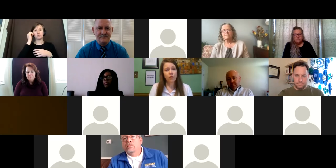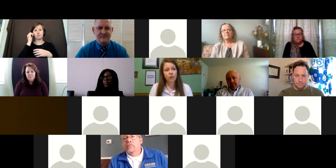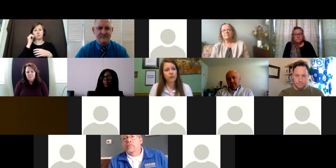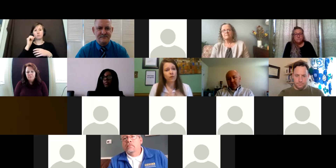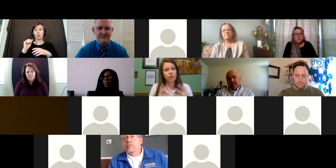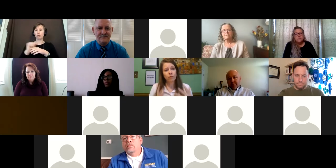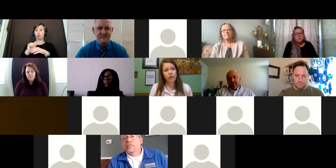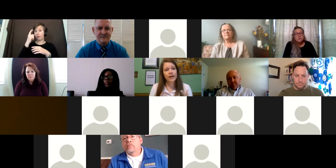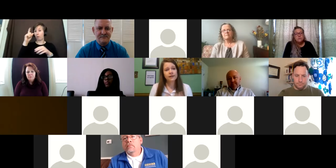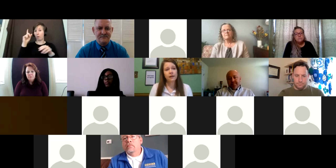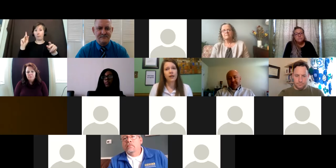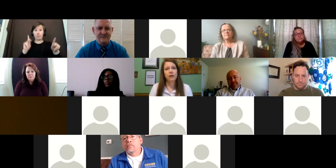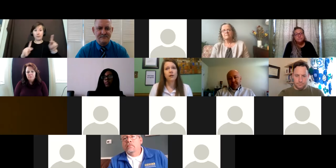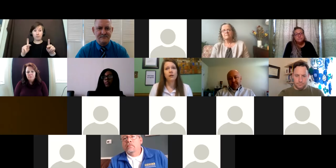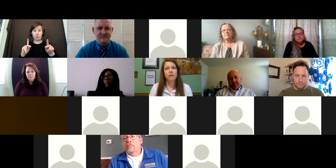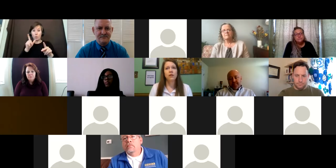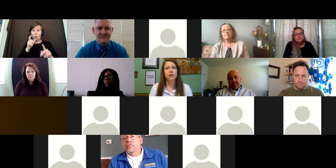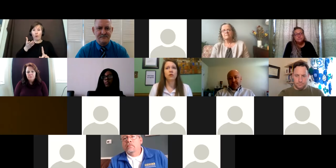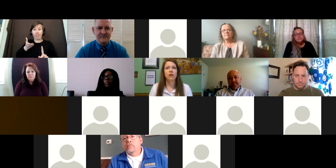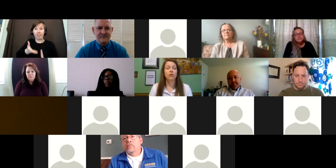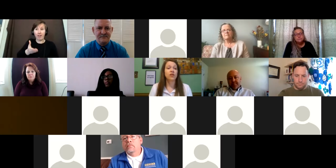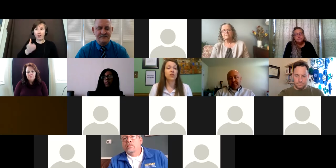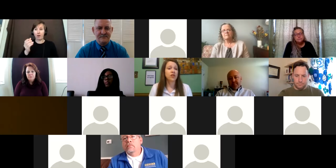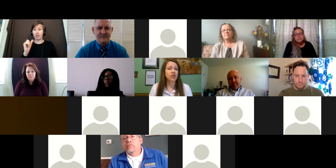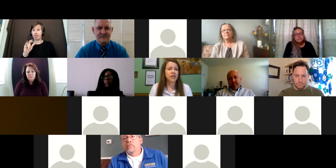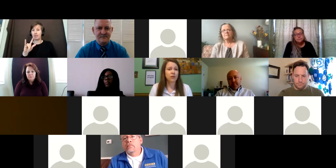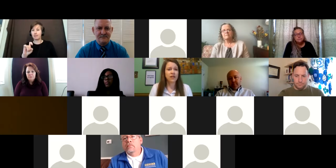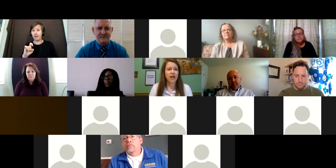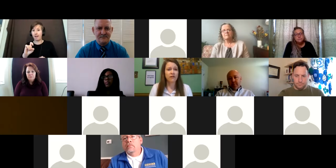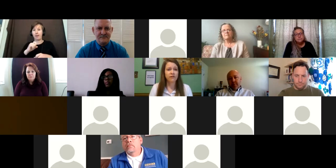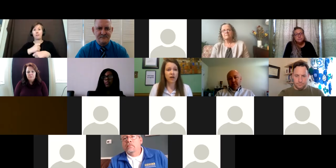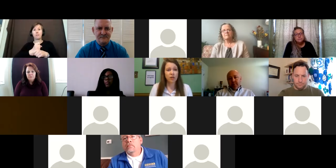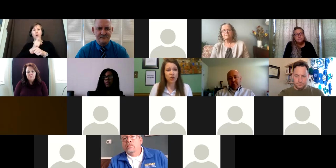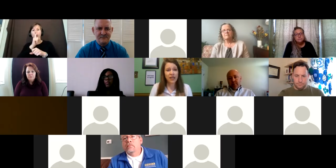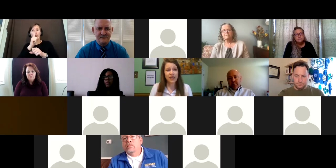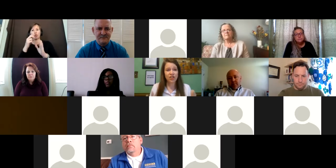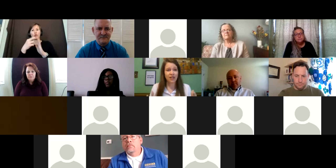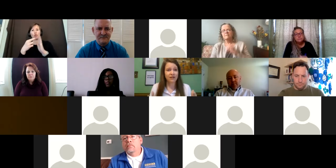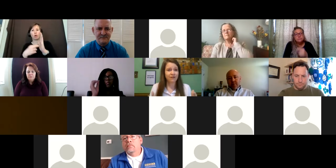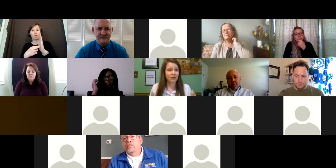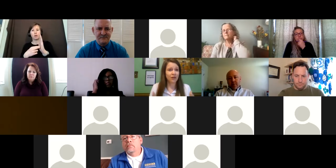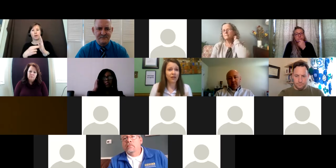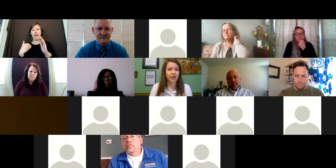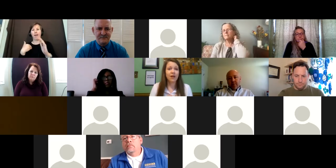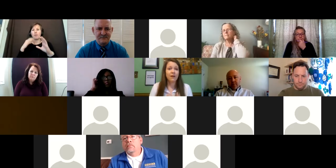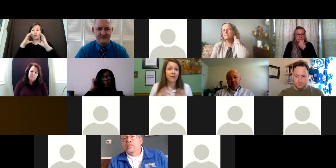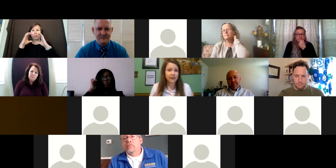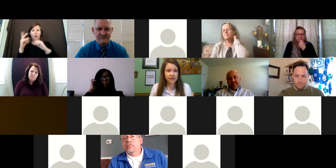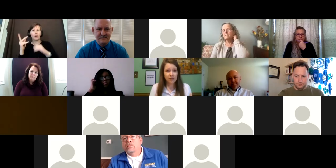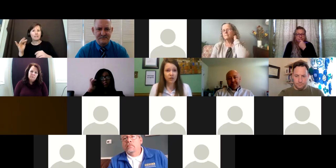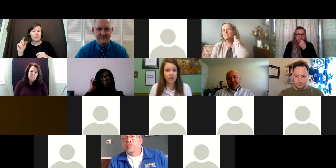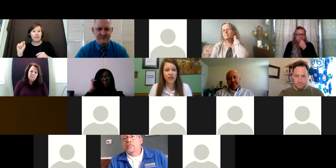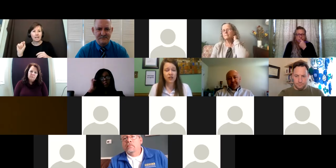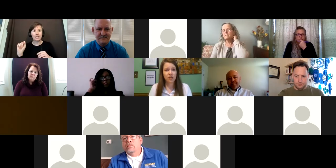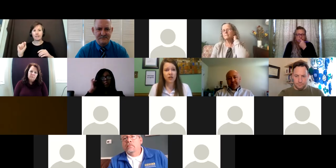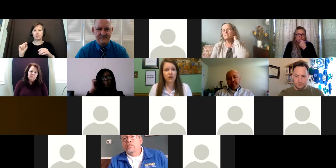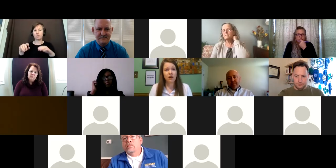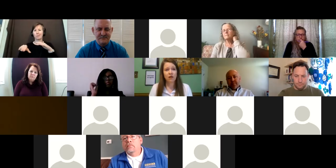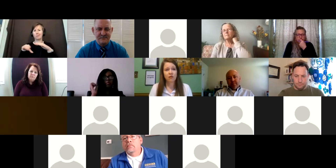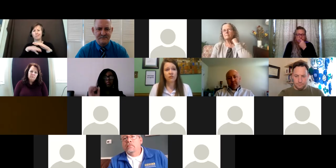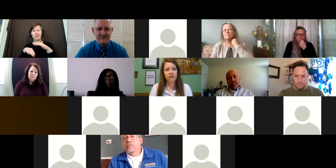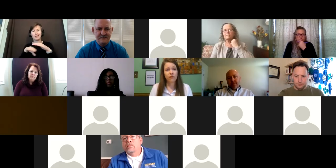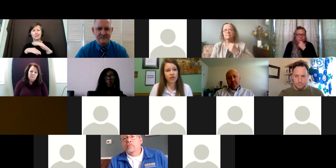training for people at a site, making sure that the registration tables have a communication kit with basic